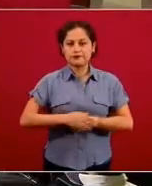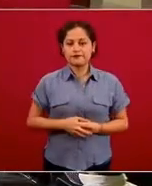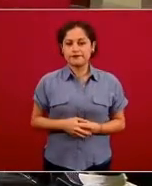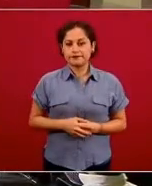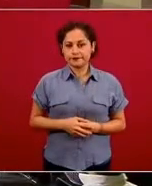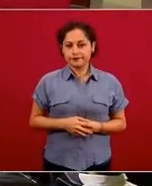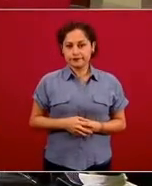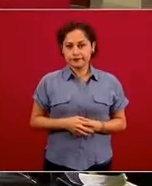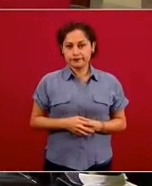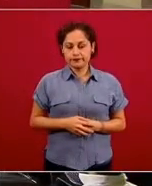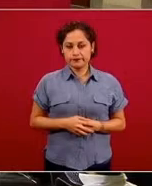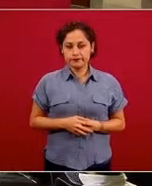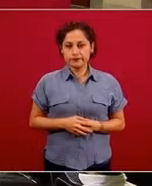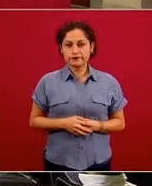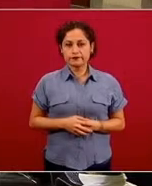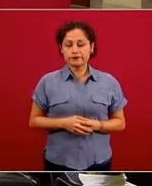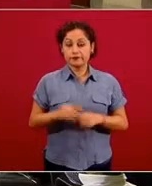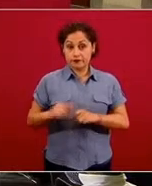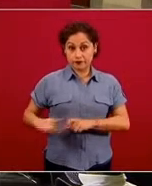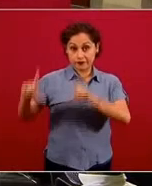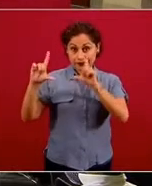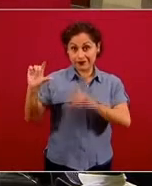this as an emergency.